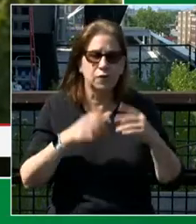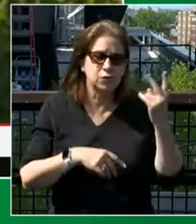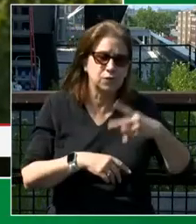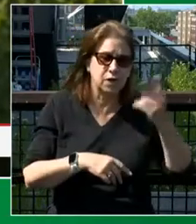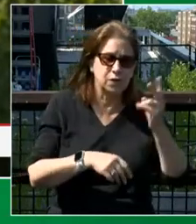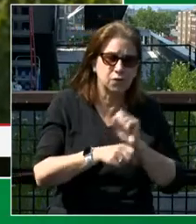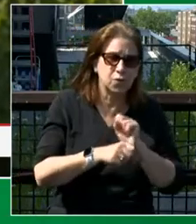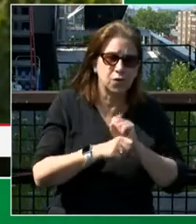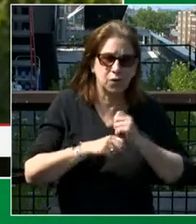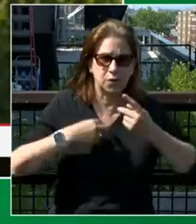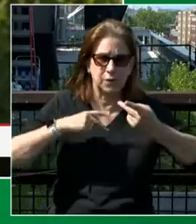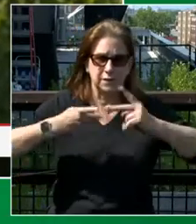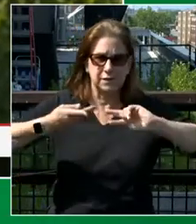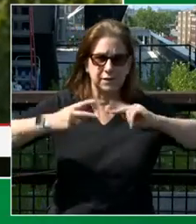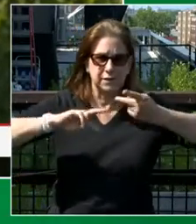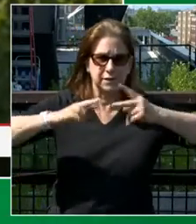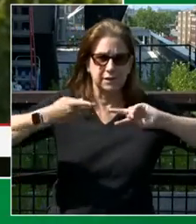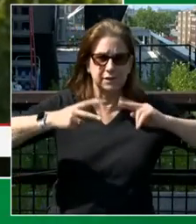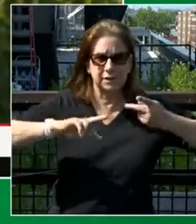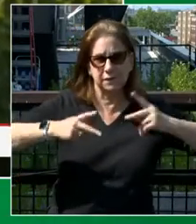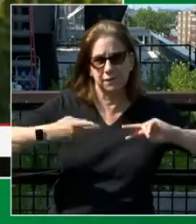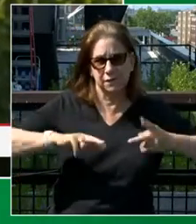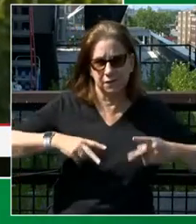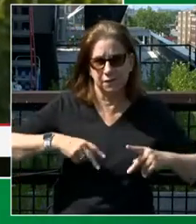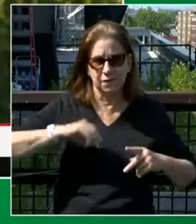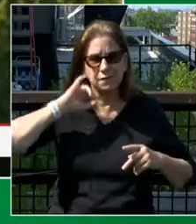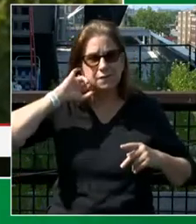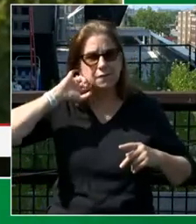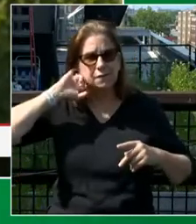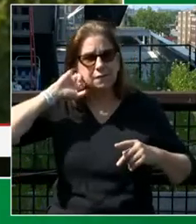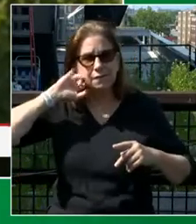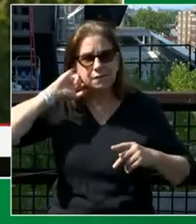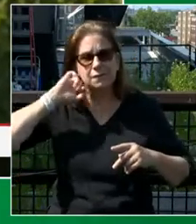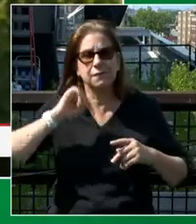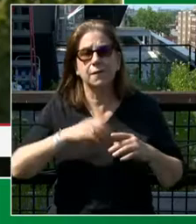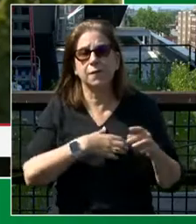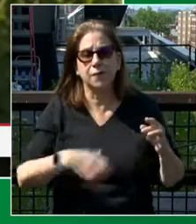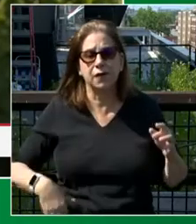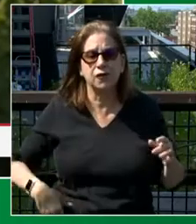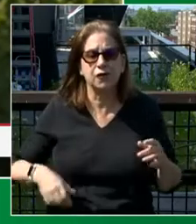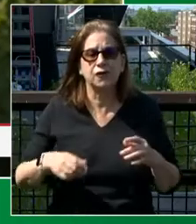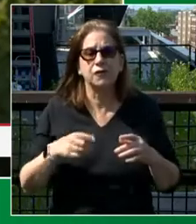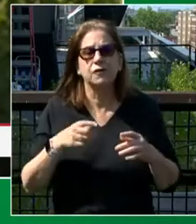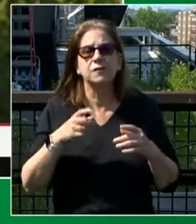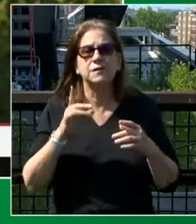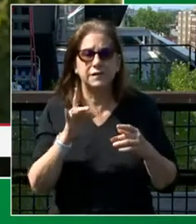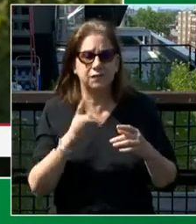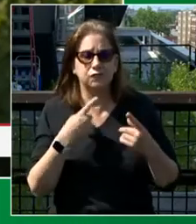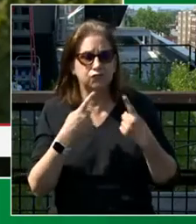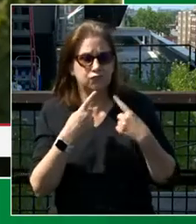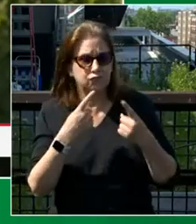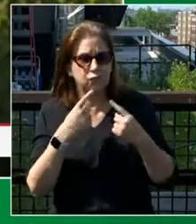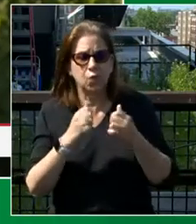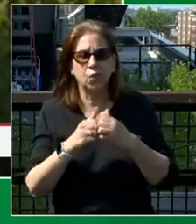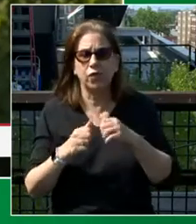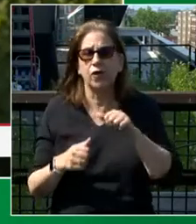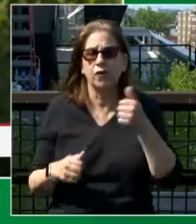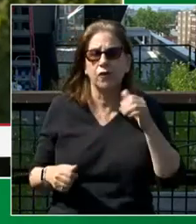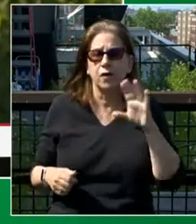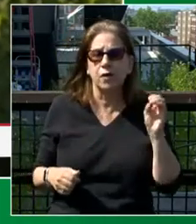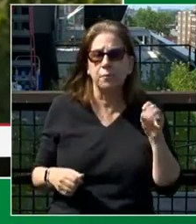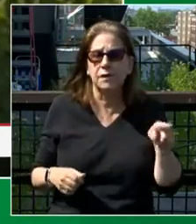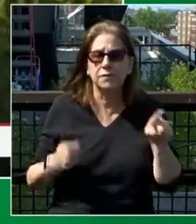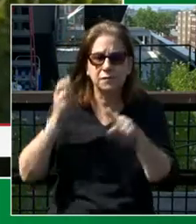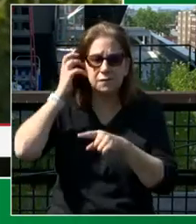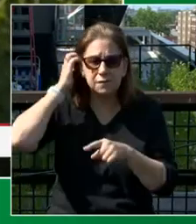Deputy Mayor introduced another company here that started here and based here, Work2. they create alternative